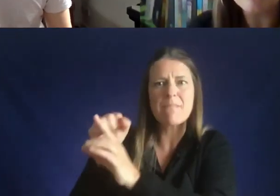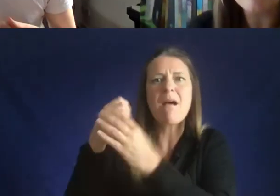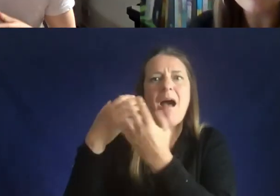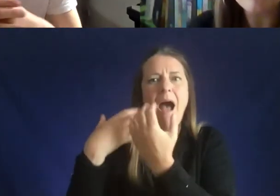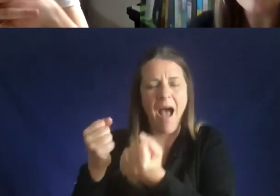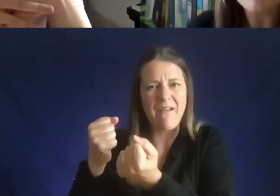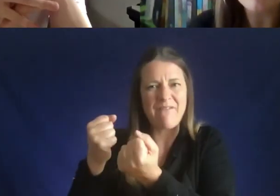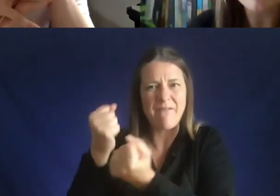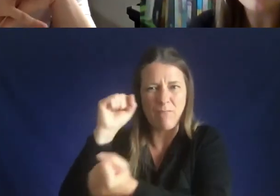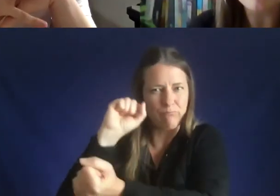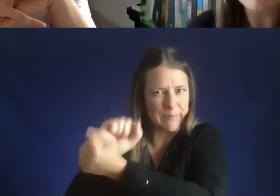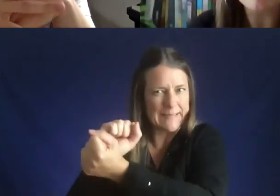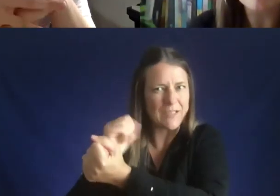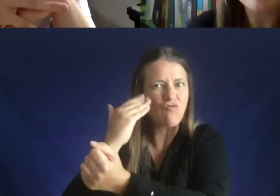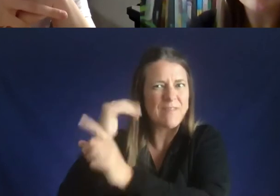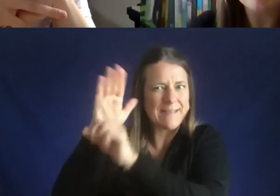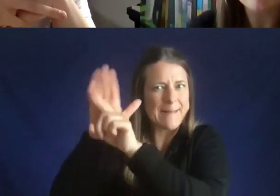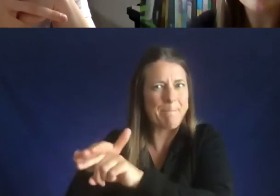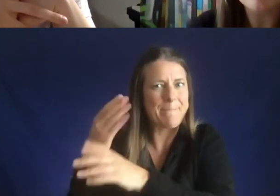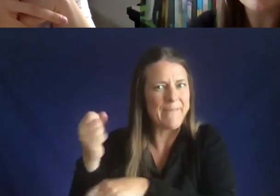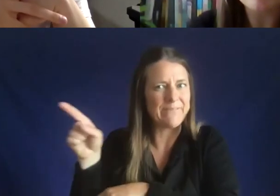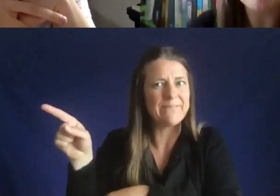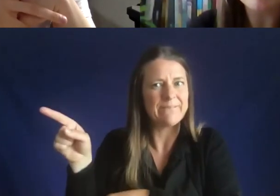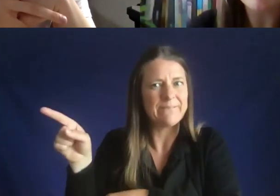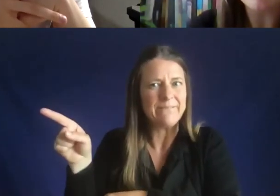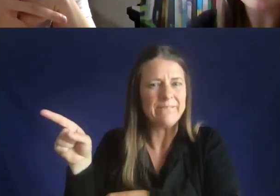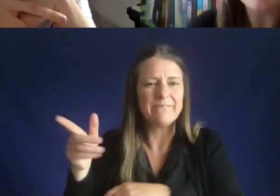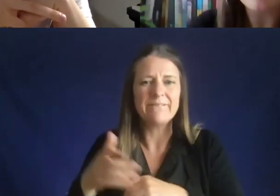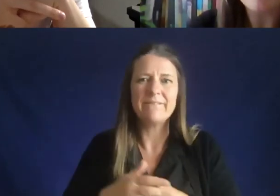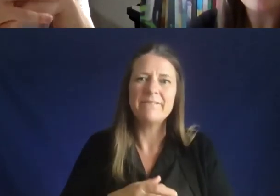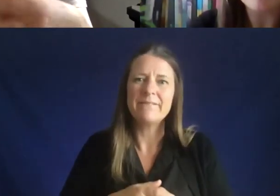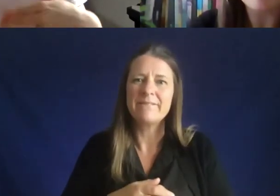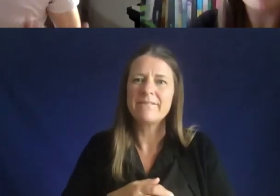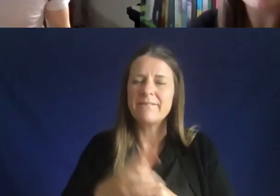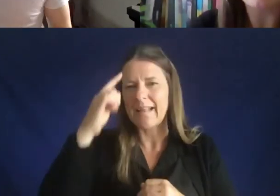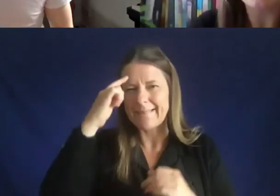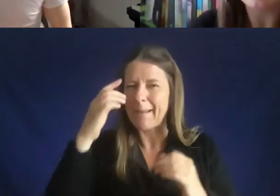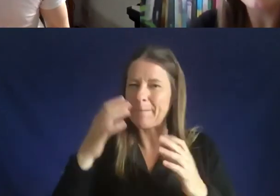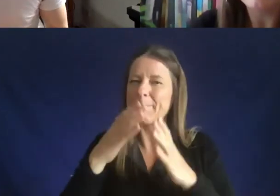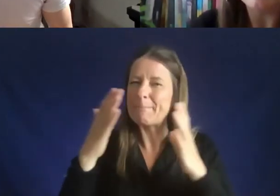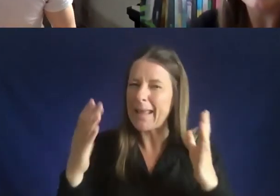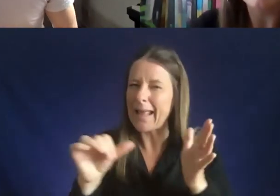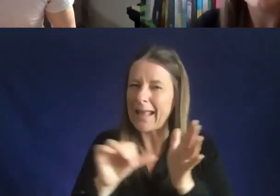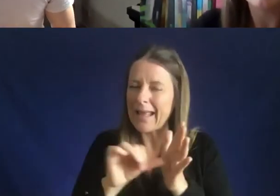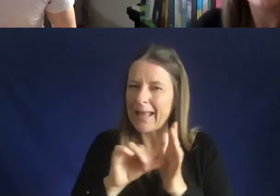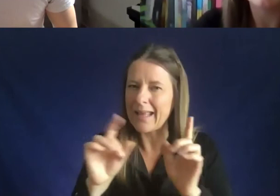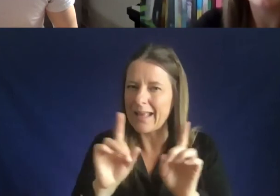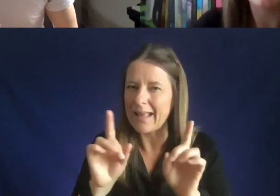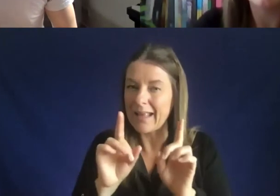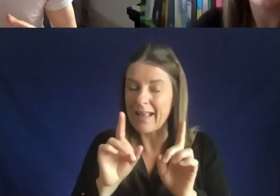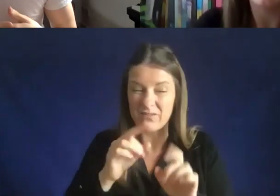I think that in Scotland, a big thing that we focused on is that the reason that Scotland criminal justice doesn't